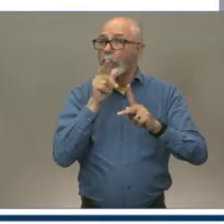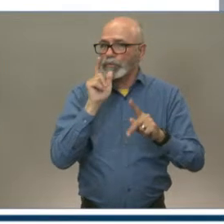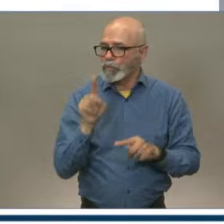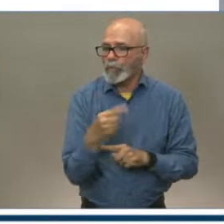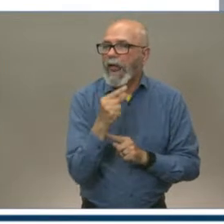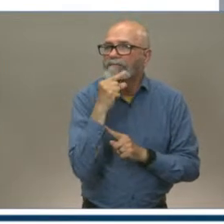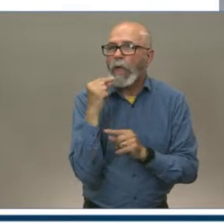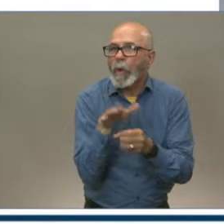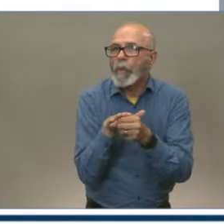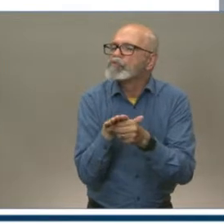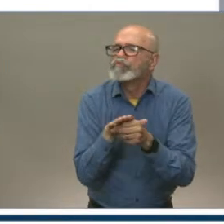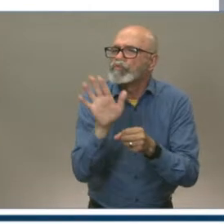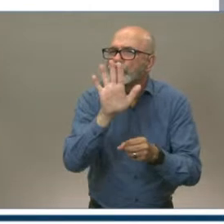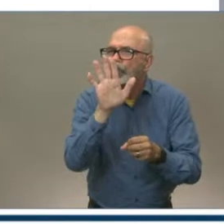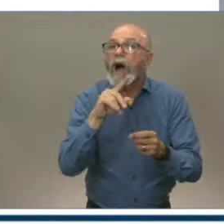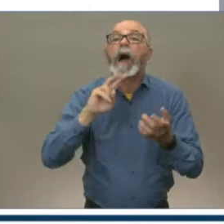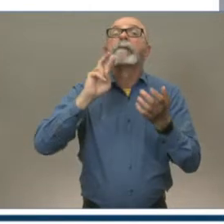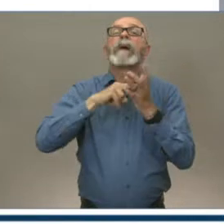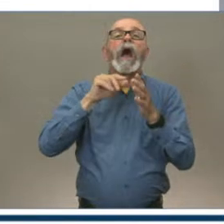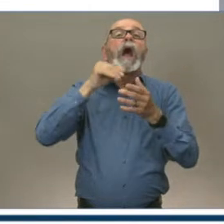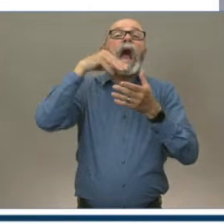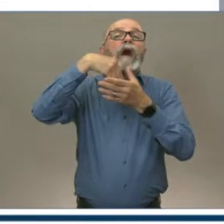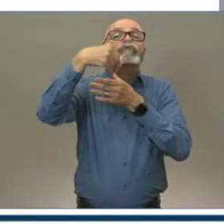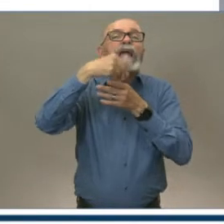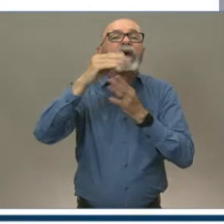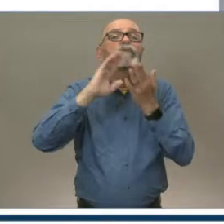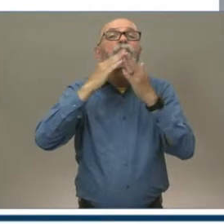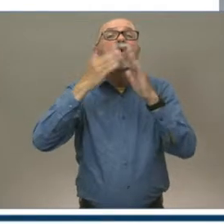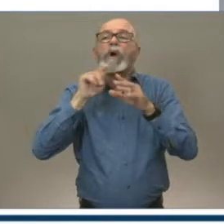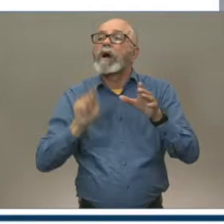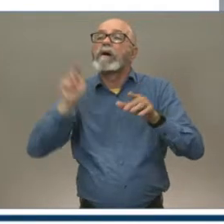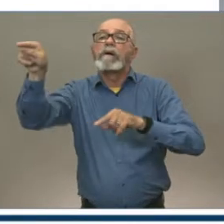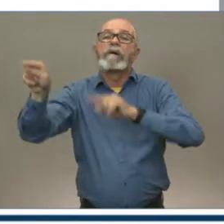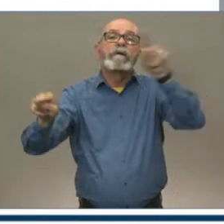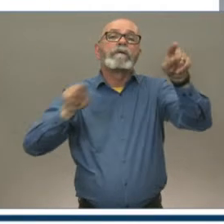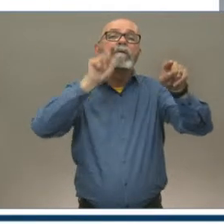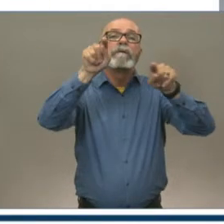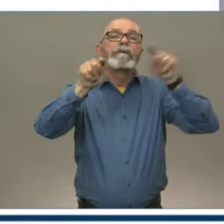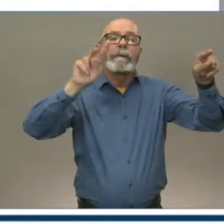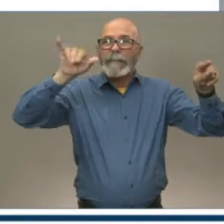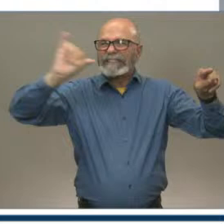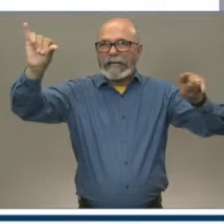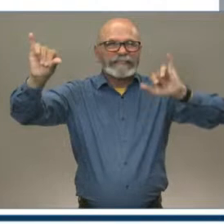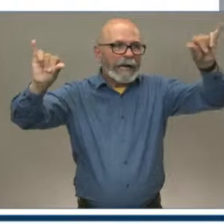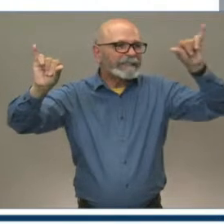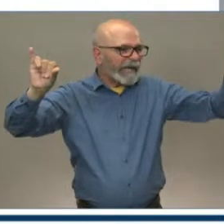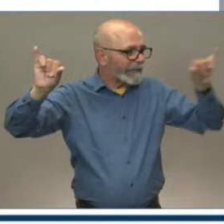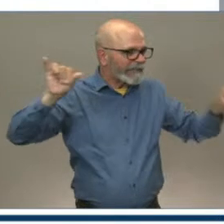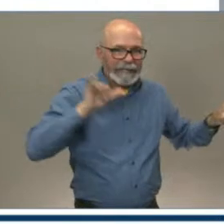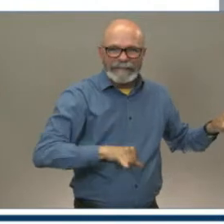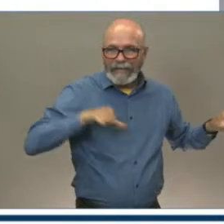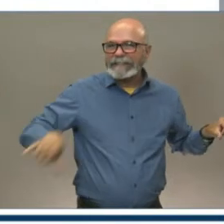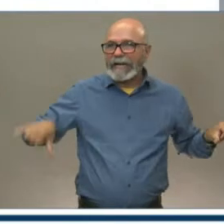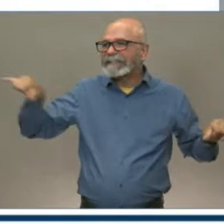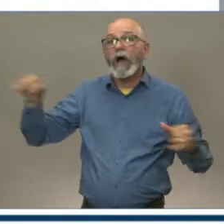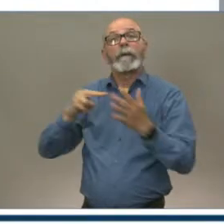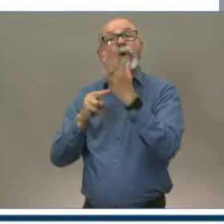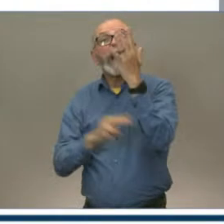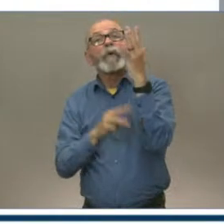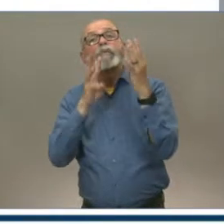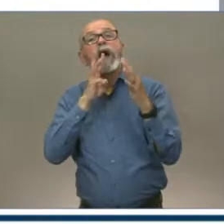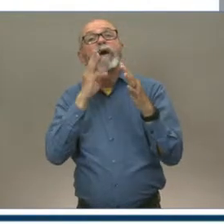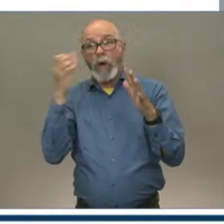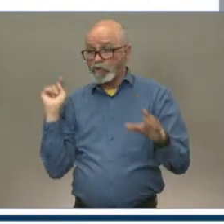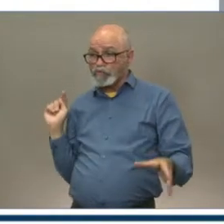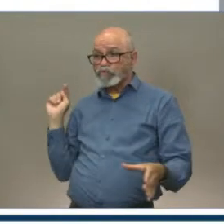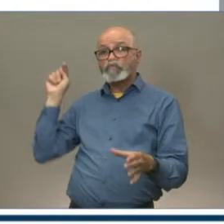given community outside of Halifax, you should stick within your given community. If you're in Bridgewater, you shouldn't be traveling to